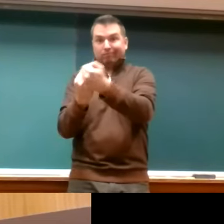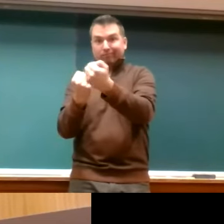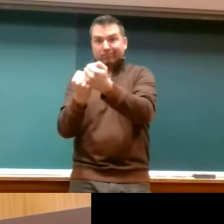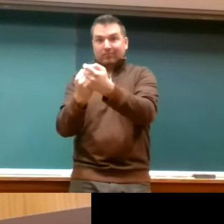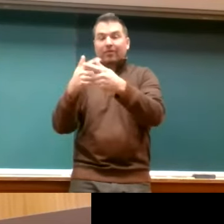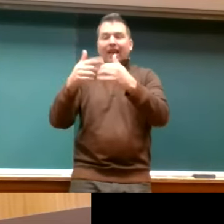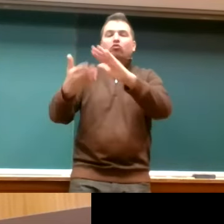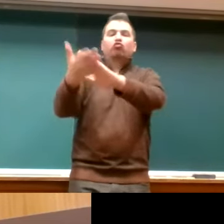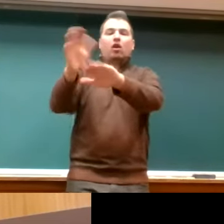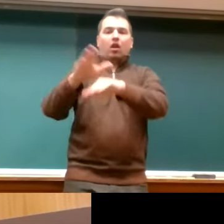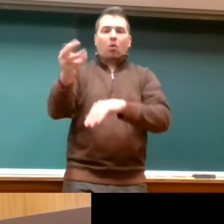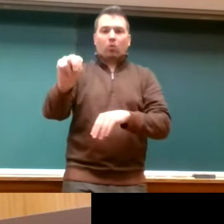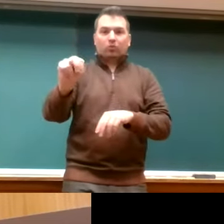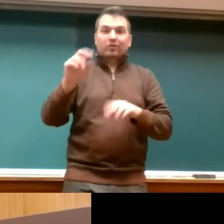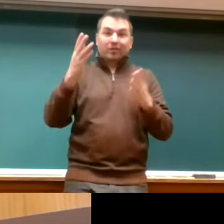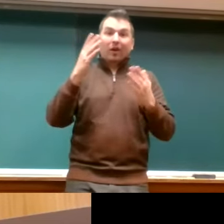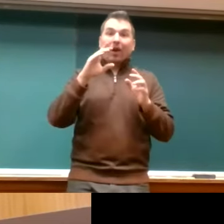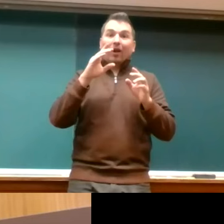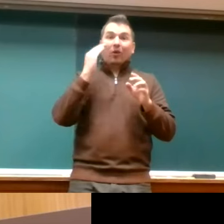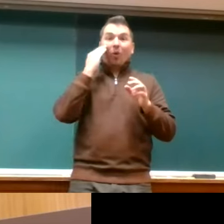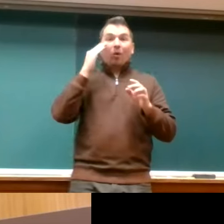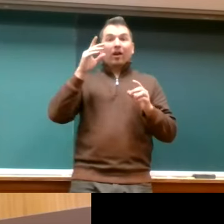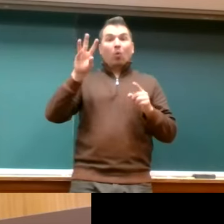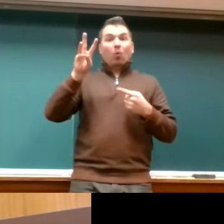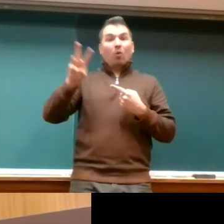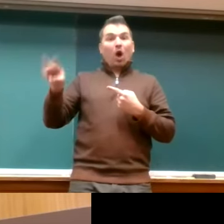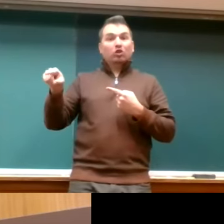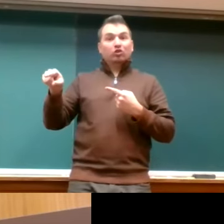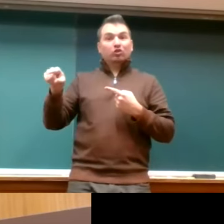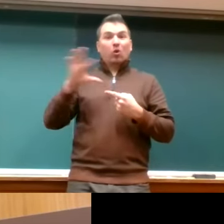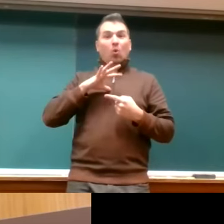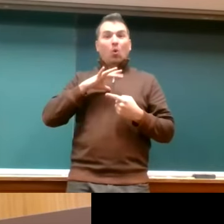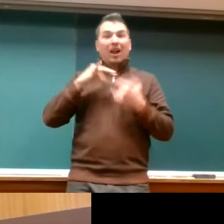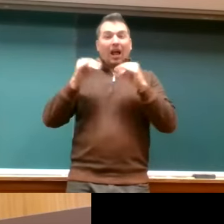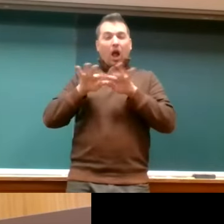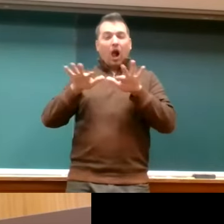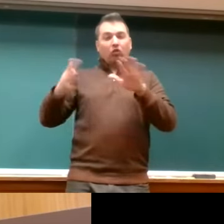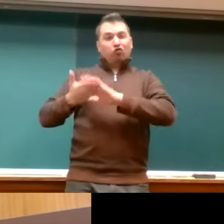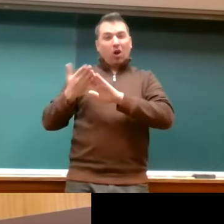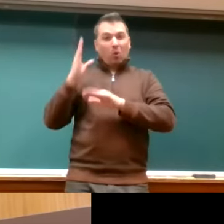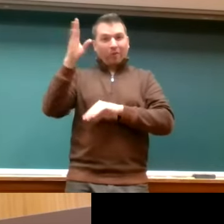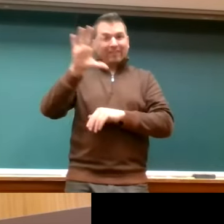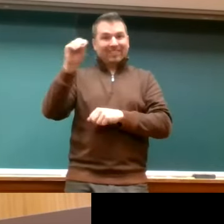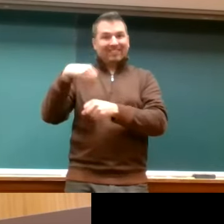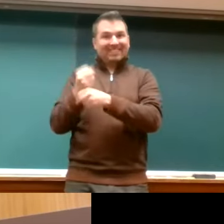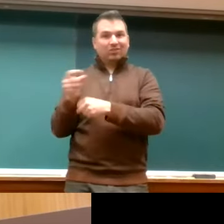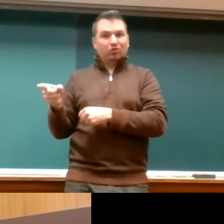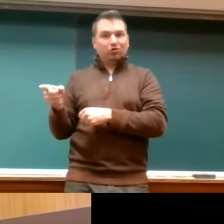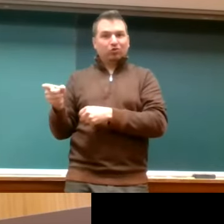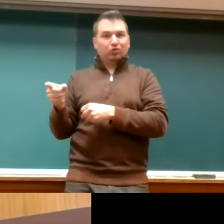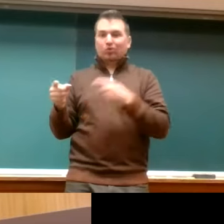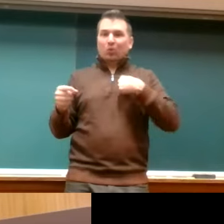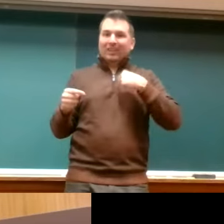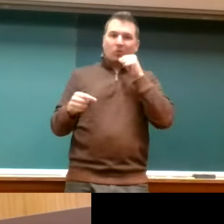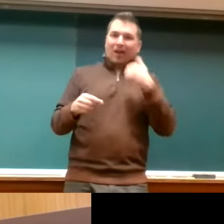Watchers. I don't have 50 years to build this program out, which they did. So what we can do now is we actually train people